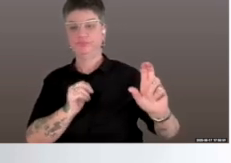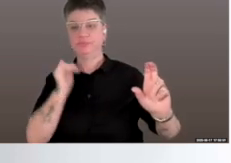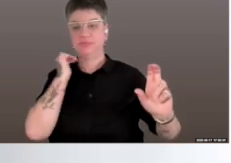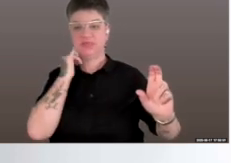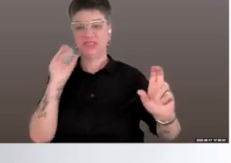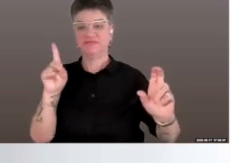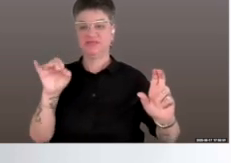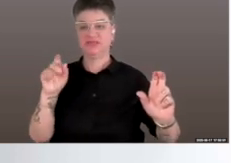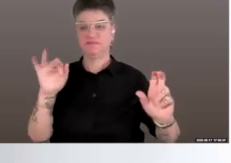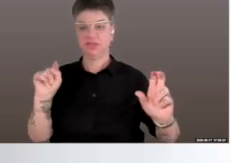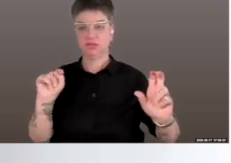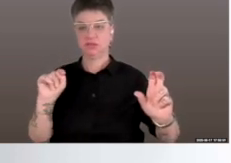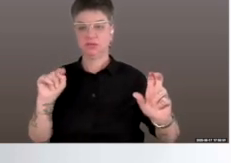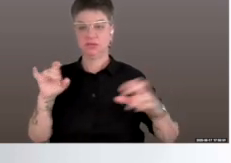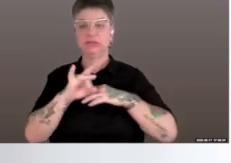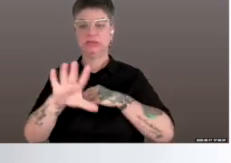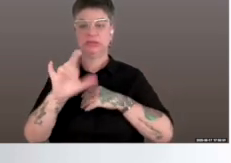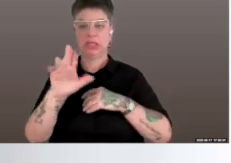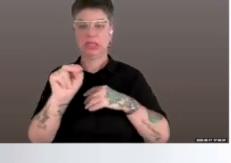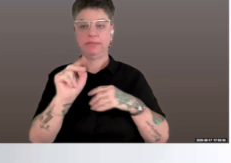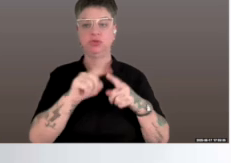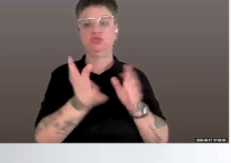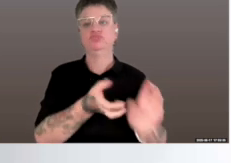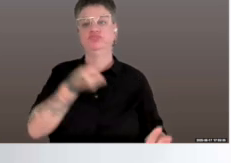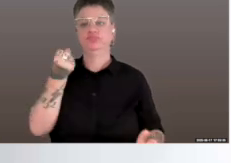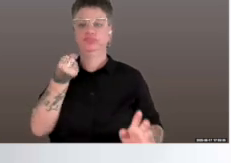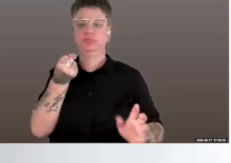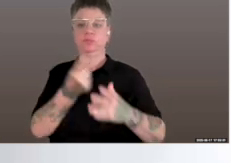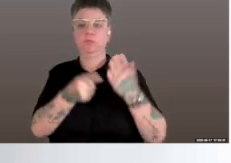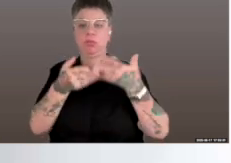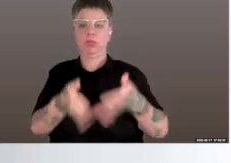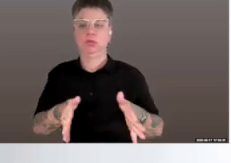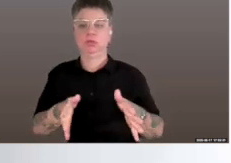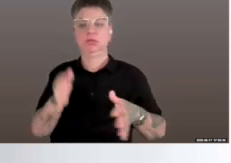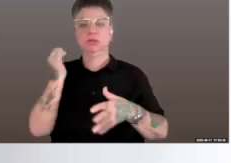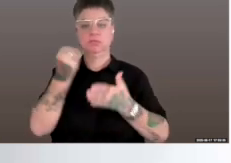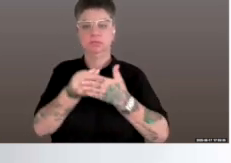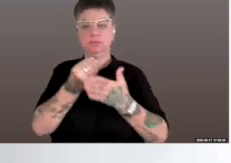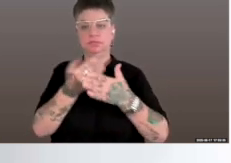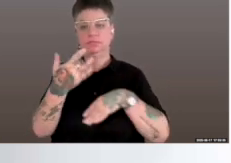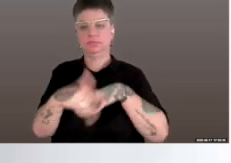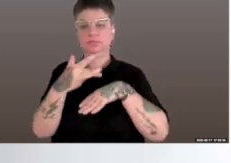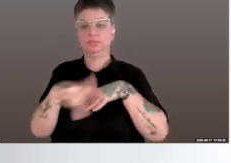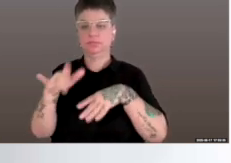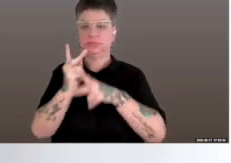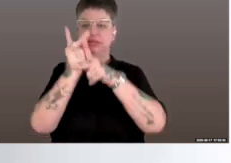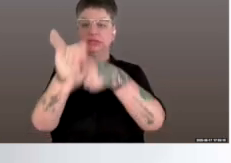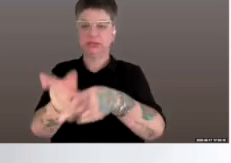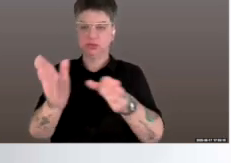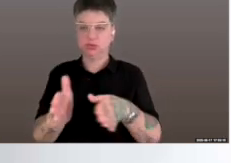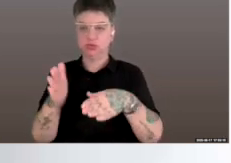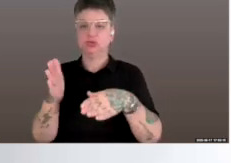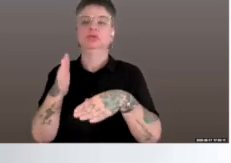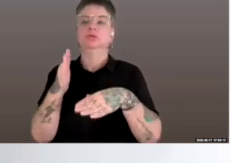Technology Demonstration and Pilot Project Program, was established in 2009. The goal of the program is to accelerate